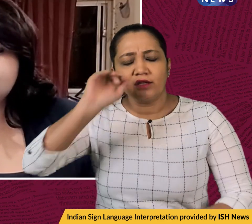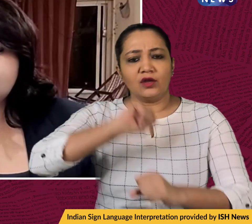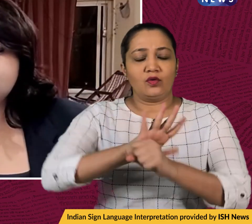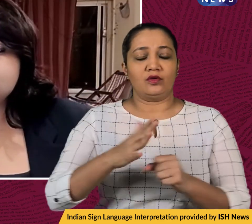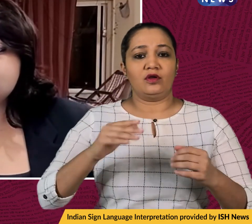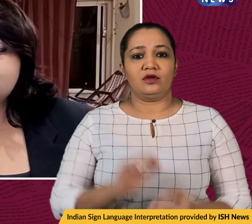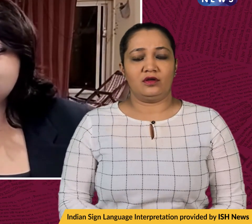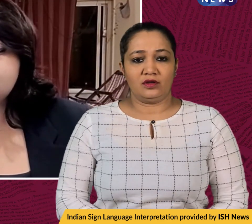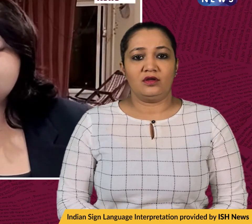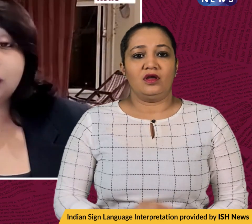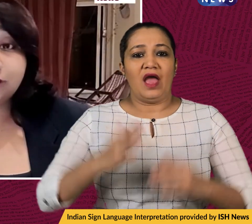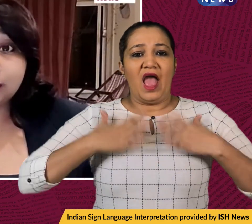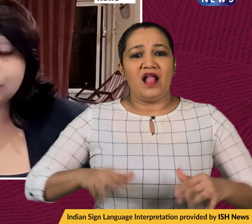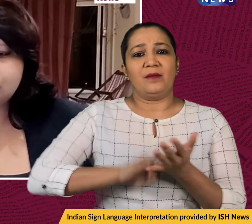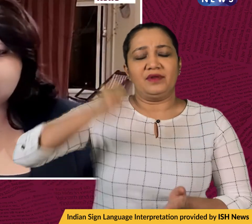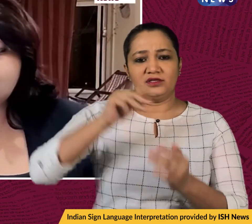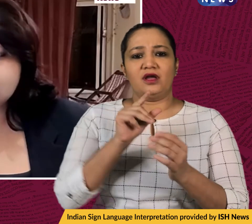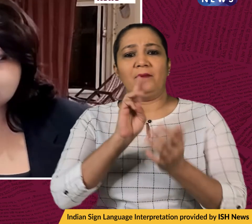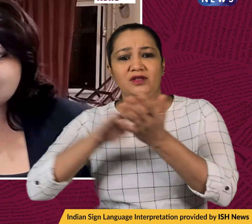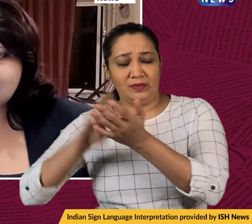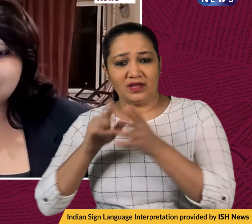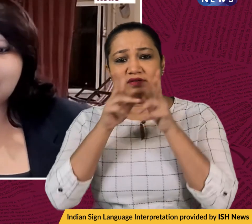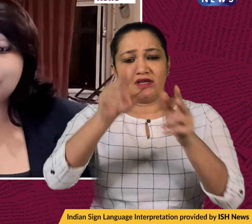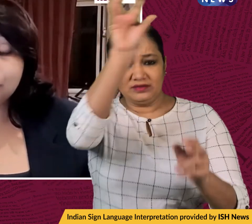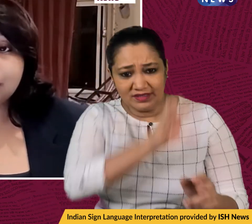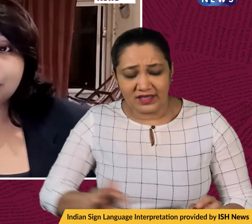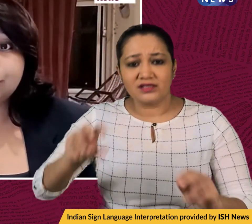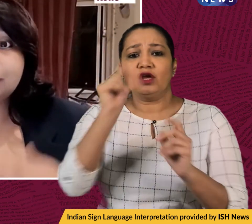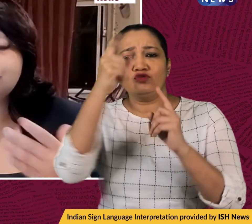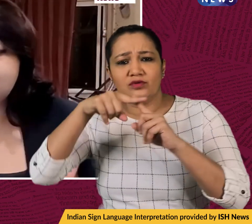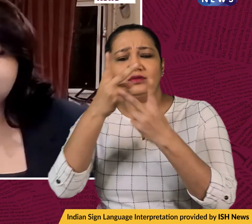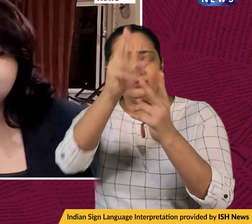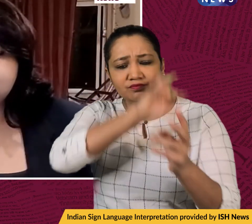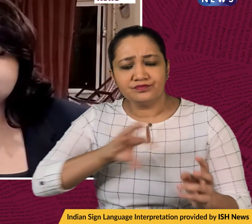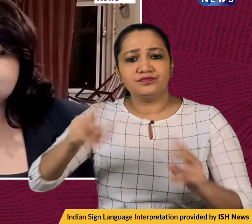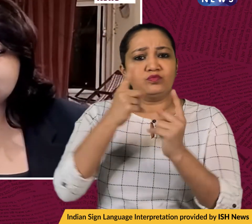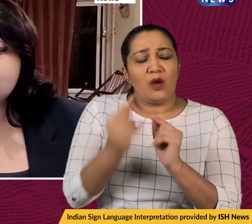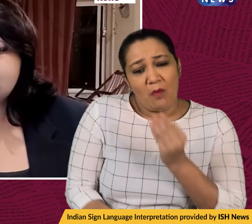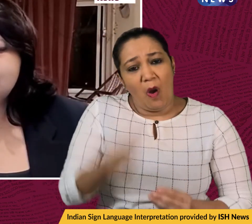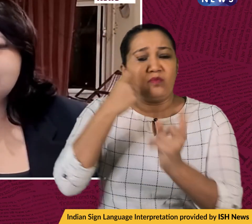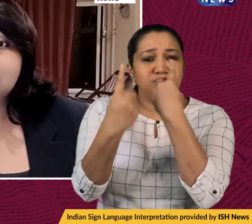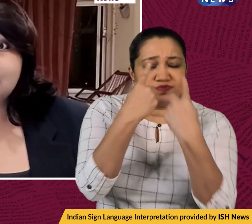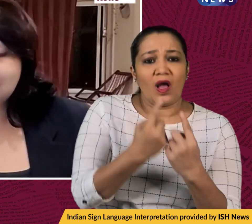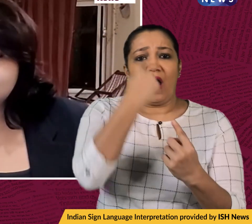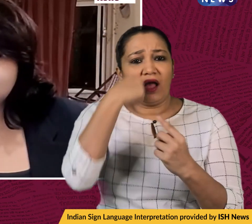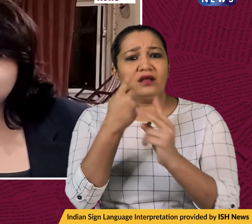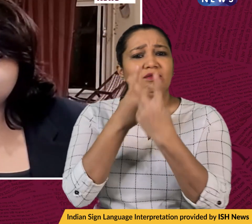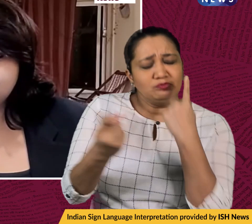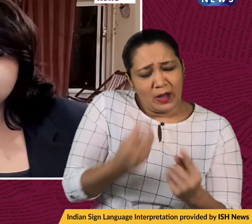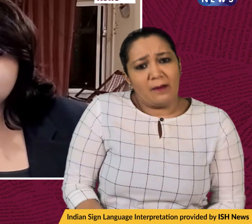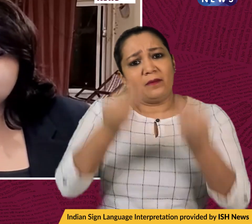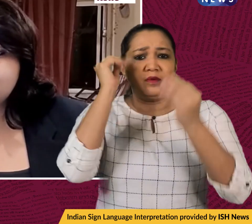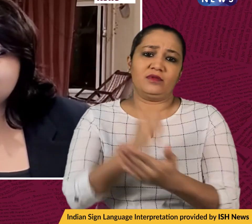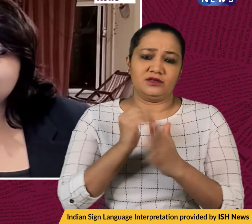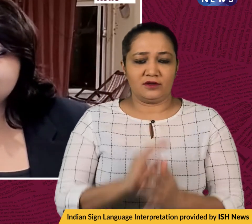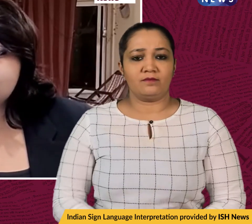country. Union Health Minister Dr. Mansukh Mandavia has today asked states and union territories to ramp up testing in areas that needed